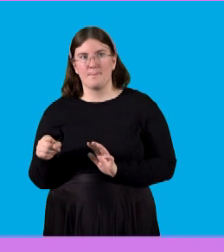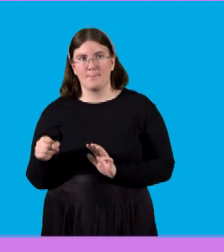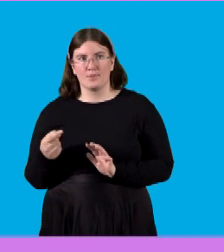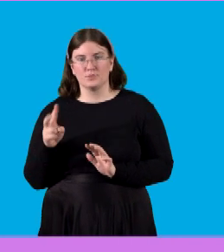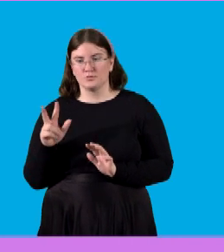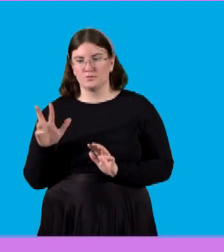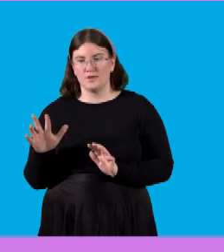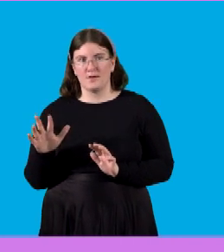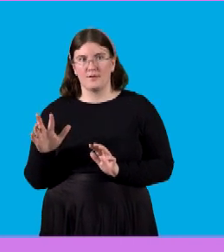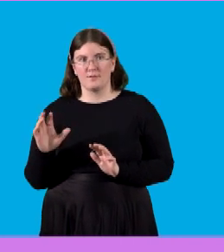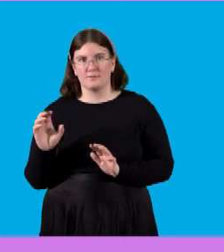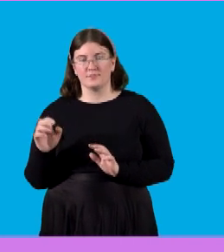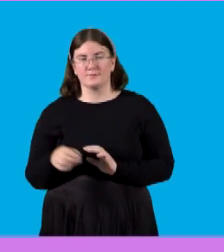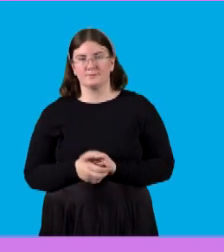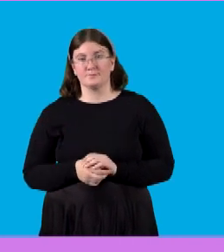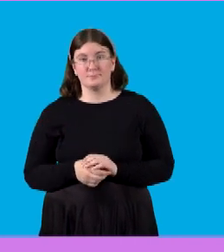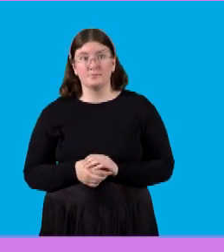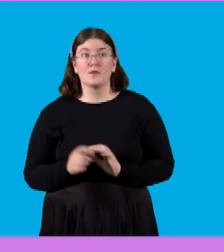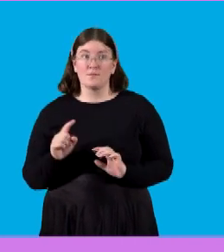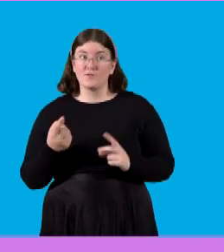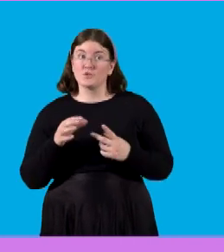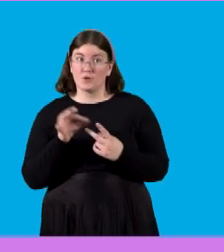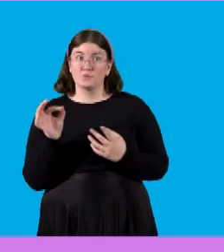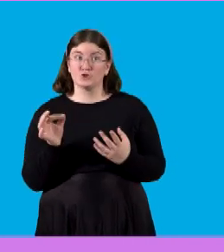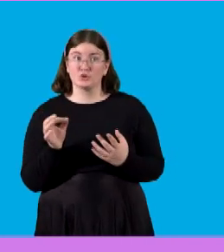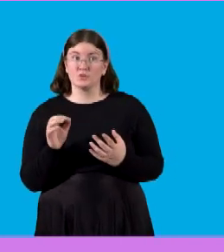2,486 rand and 25 cents.